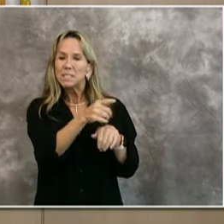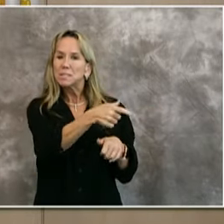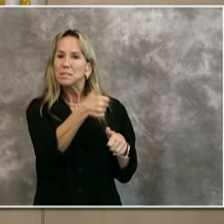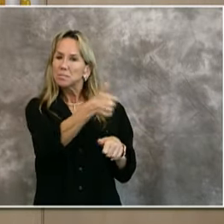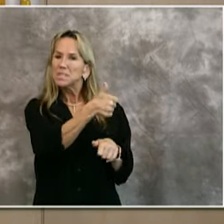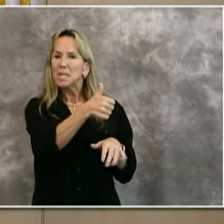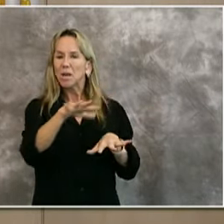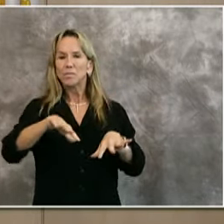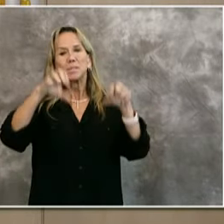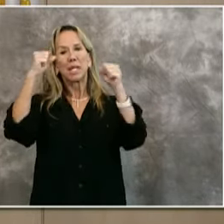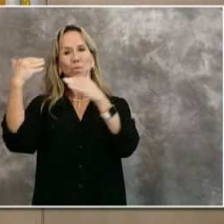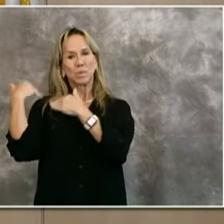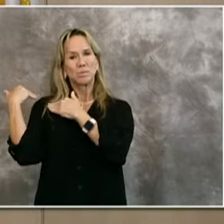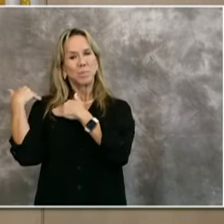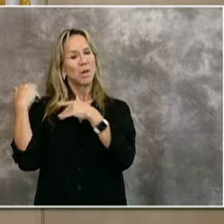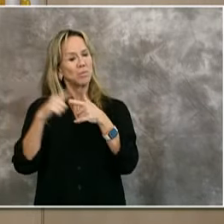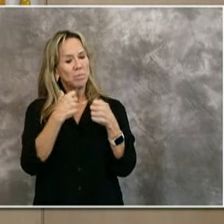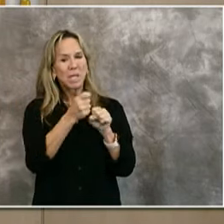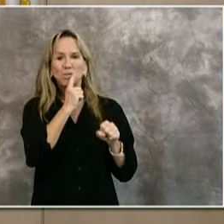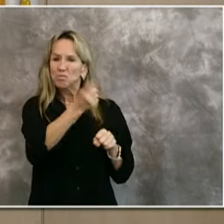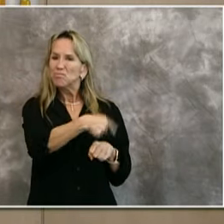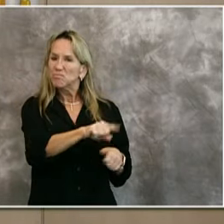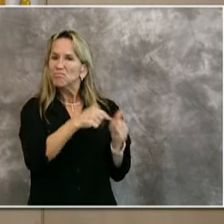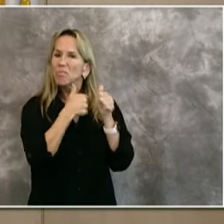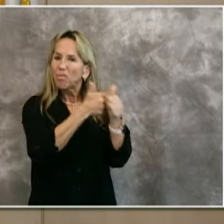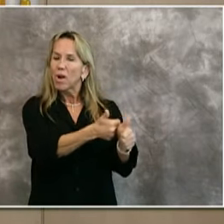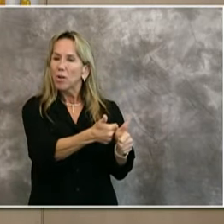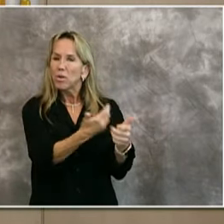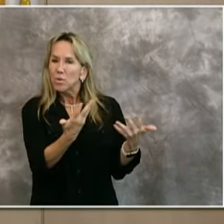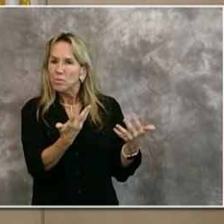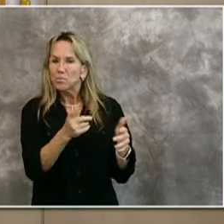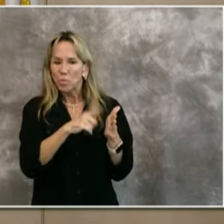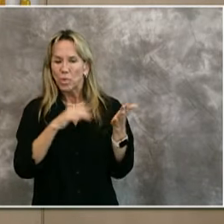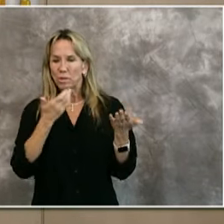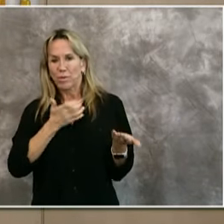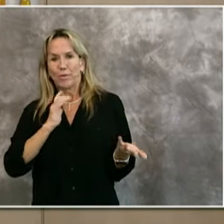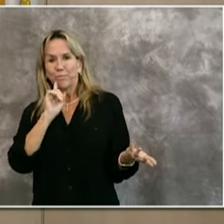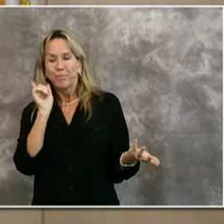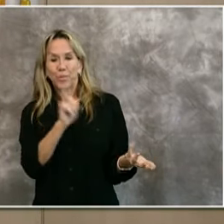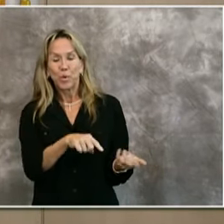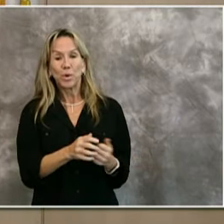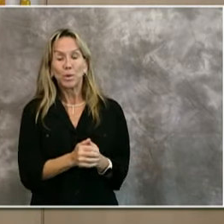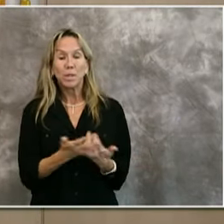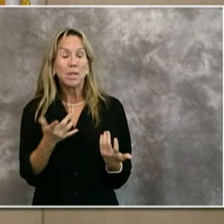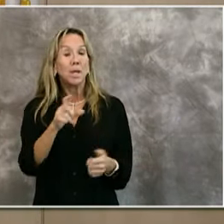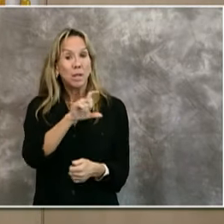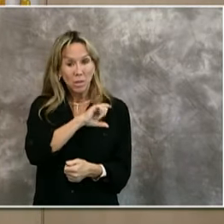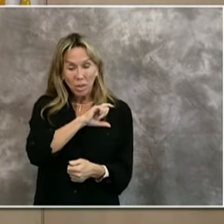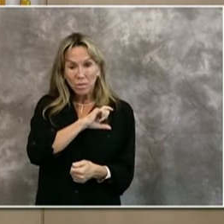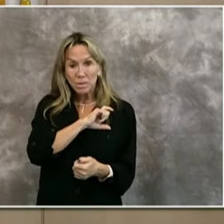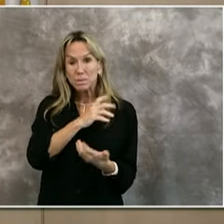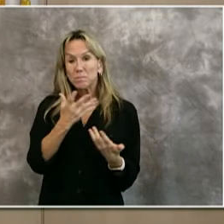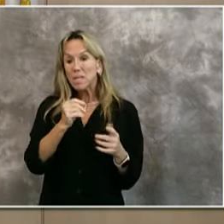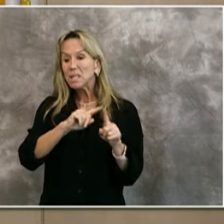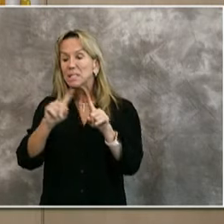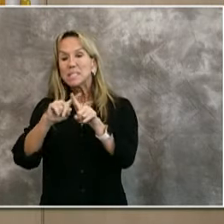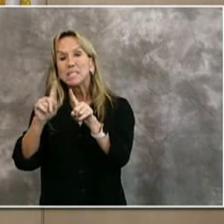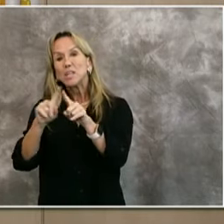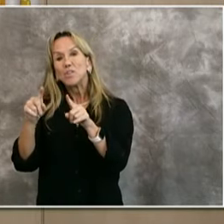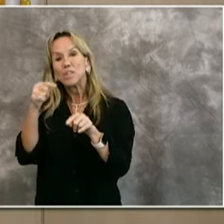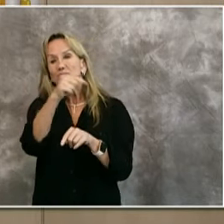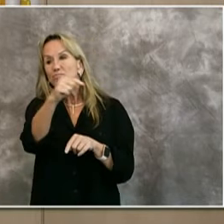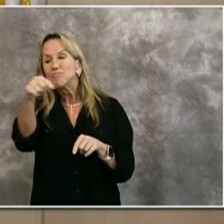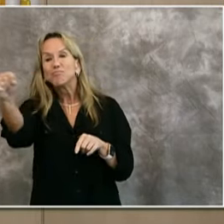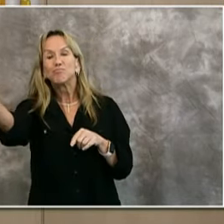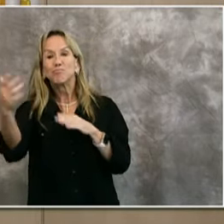enforcing the regulations as outlined in the health officer's order. Obviously, the law enforcement in the various